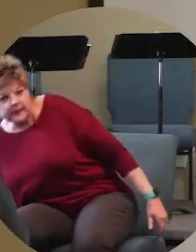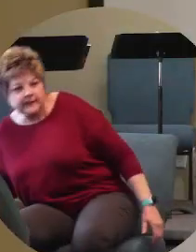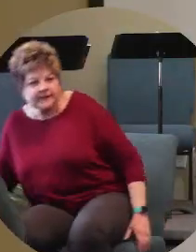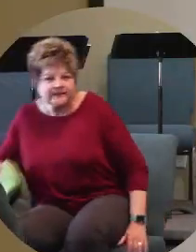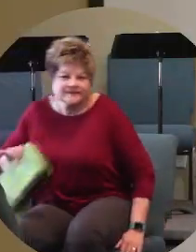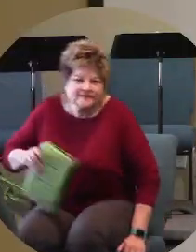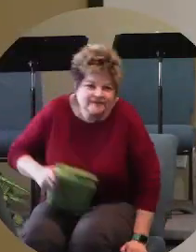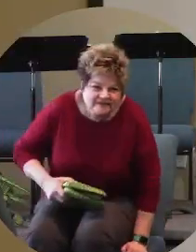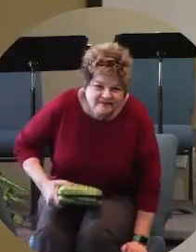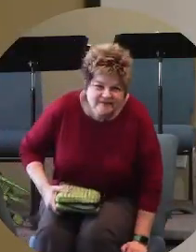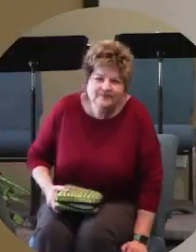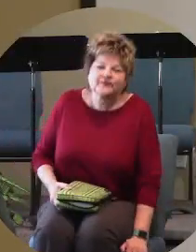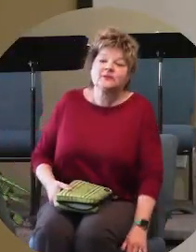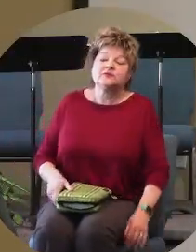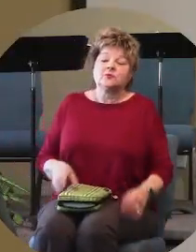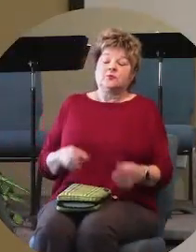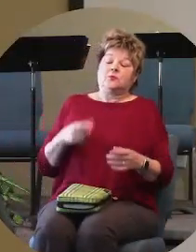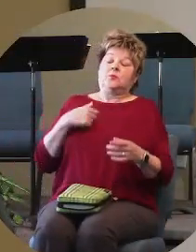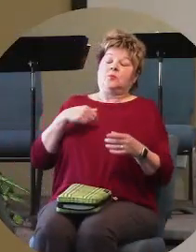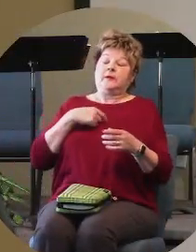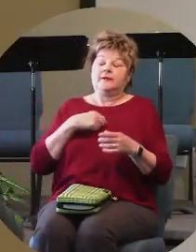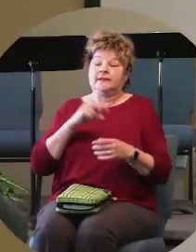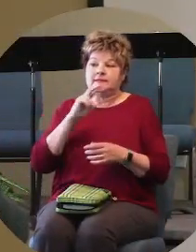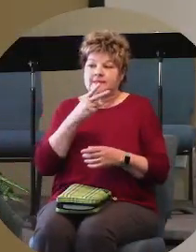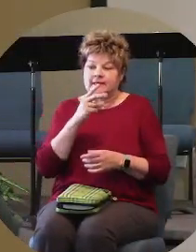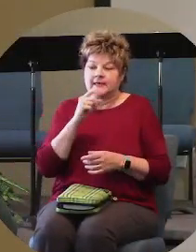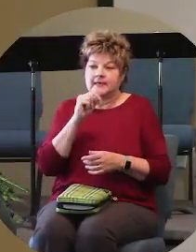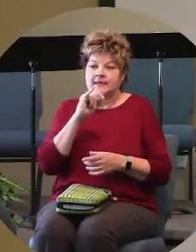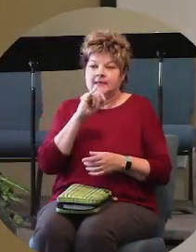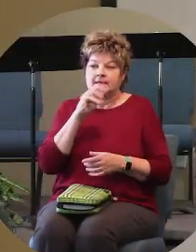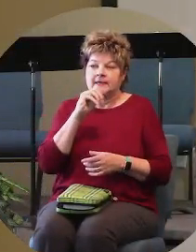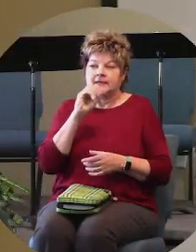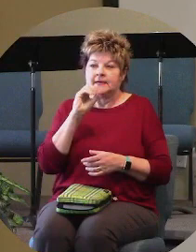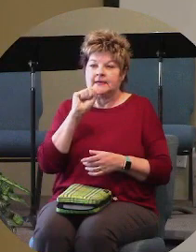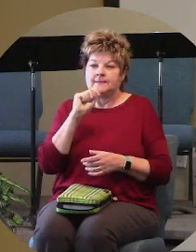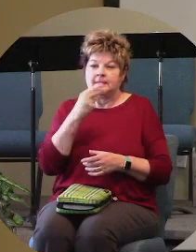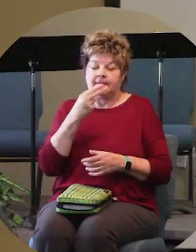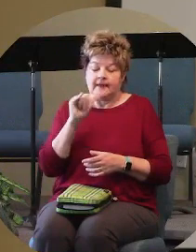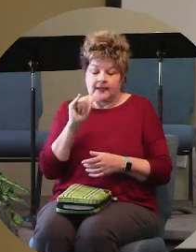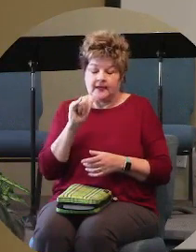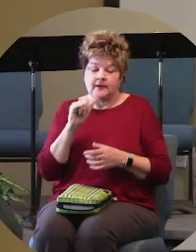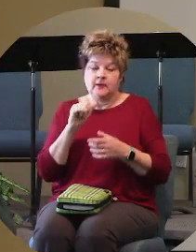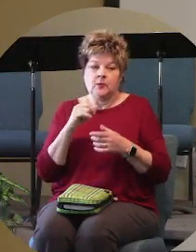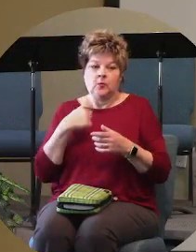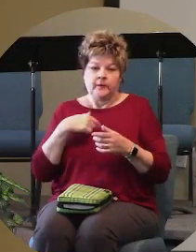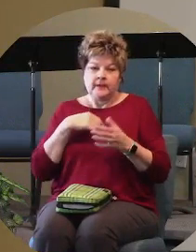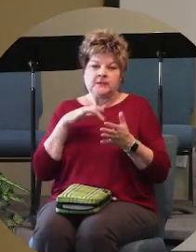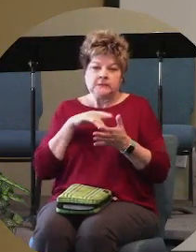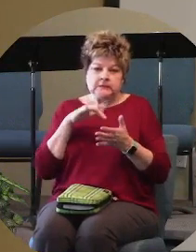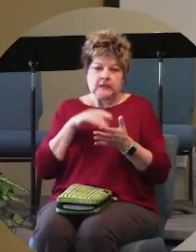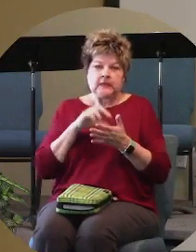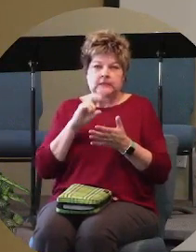So we are in 2 Timothy. We have been walking through 2 Timothy for,